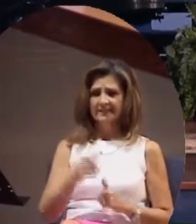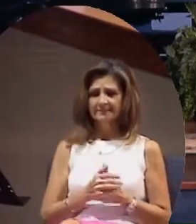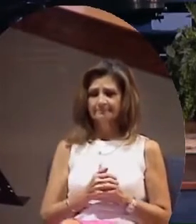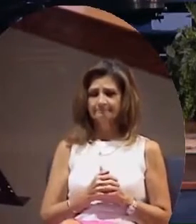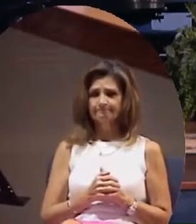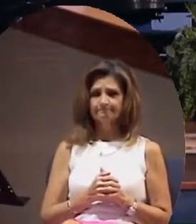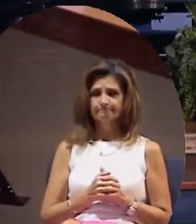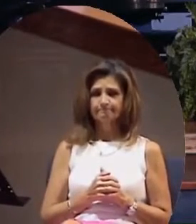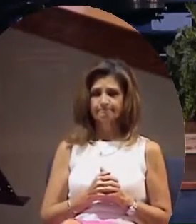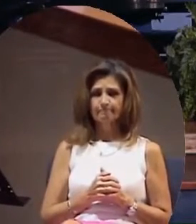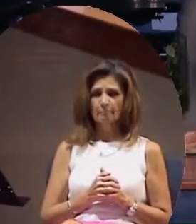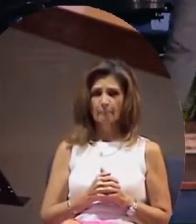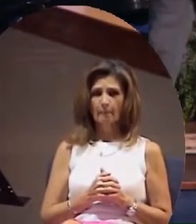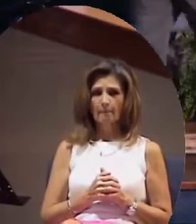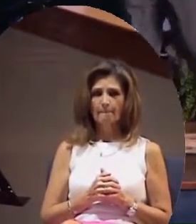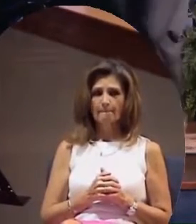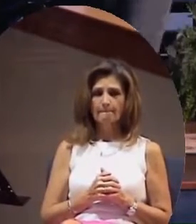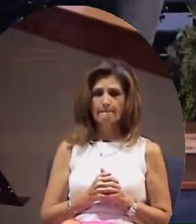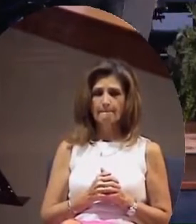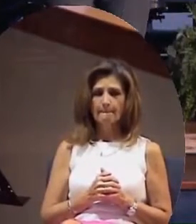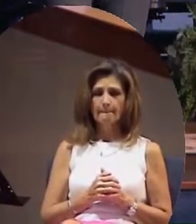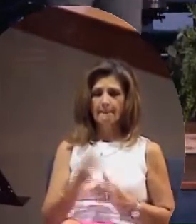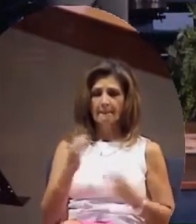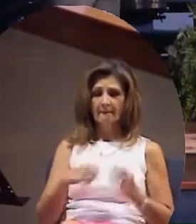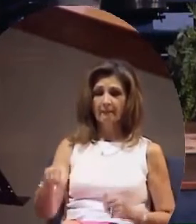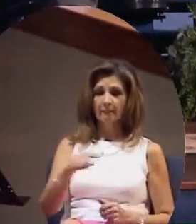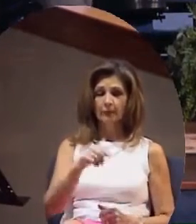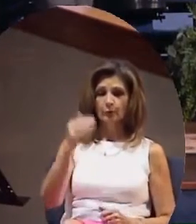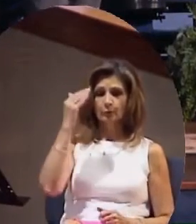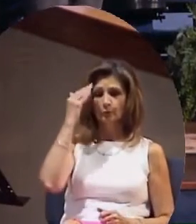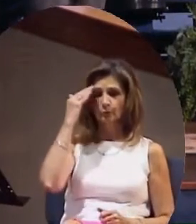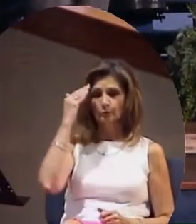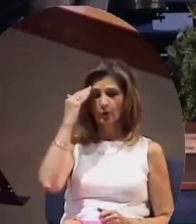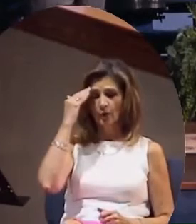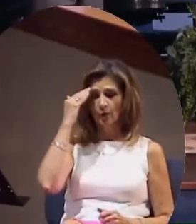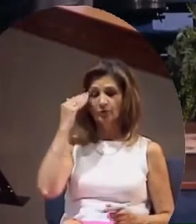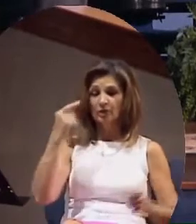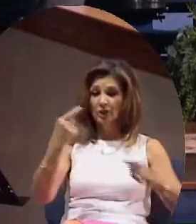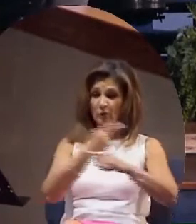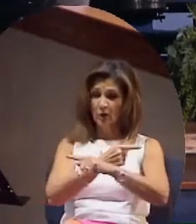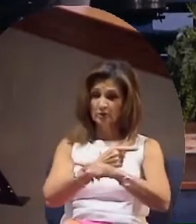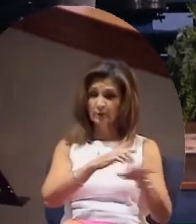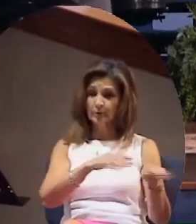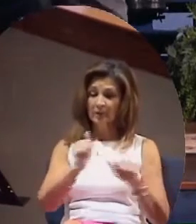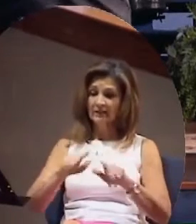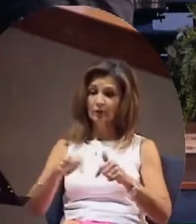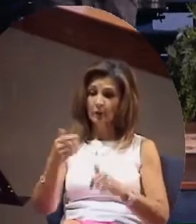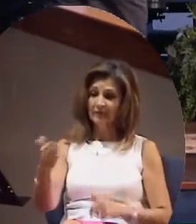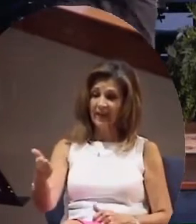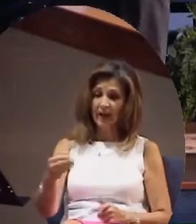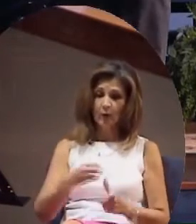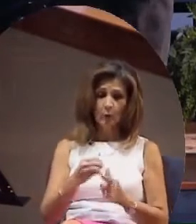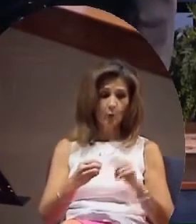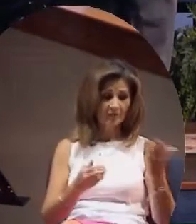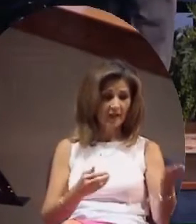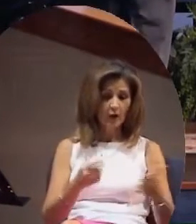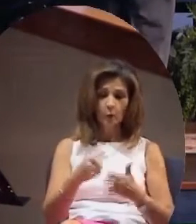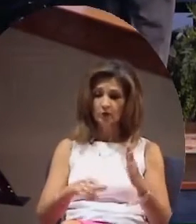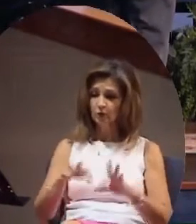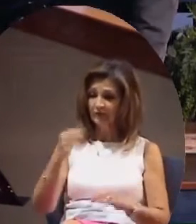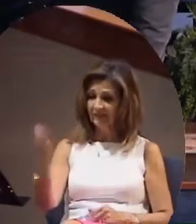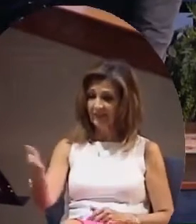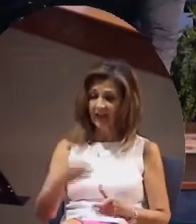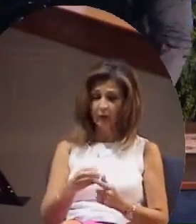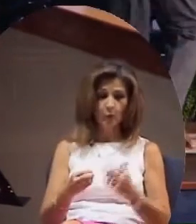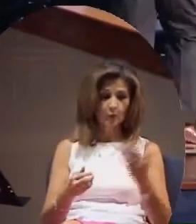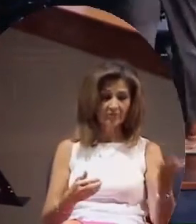Yes. Can I say this? I don't know why I'm on this tonight, but if you get crossed up and you leave, you're going to go over there or over here, and you know what you're going to find over there?